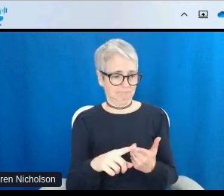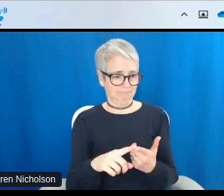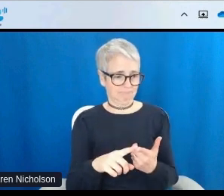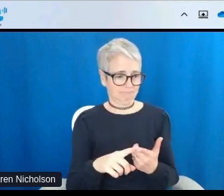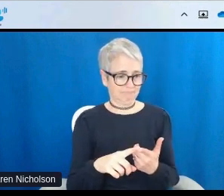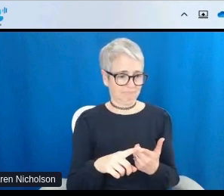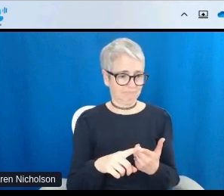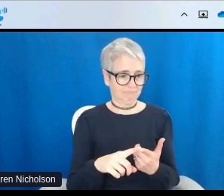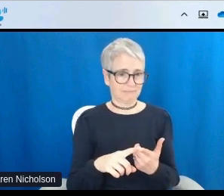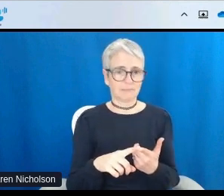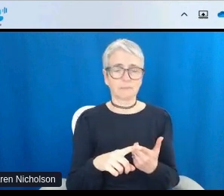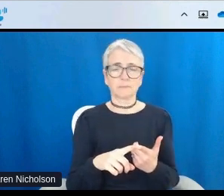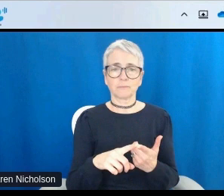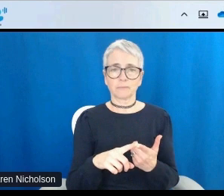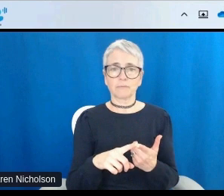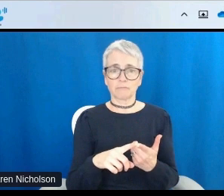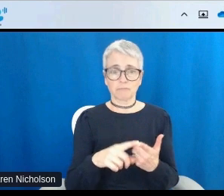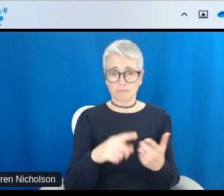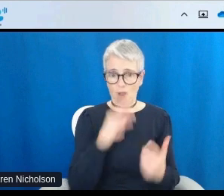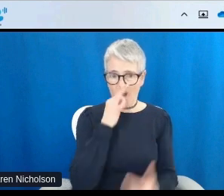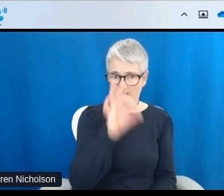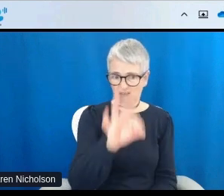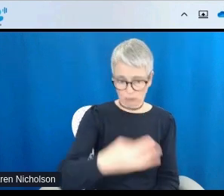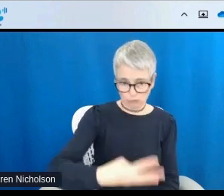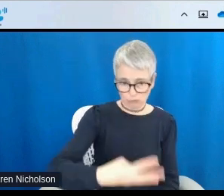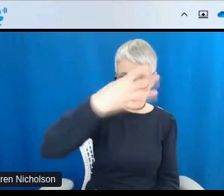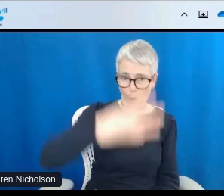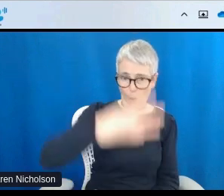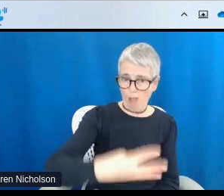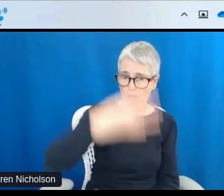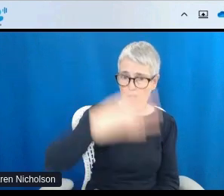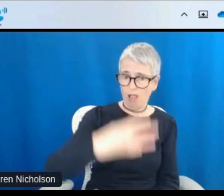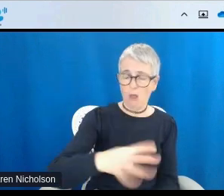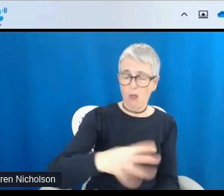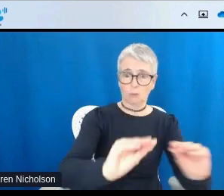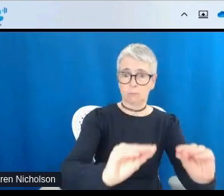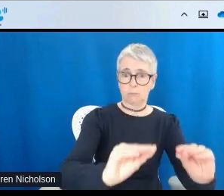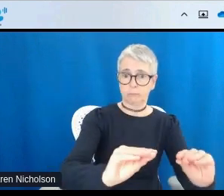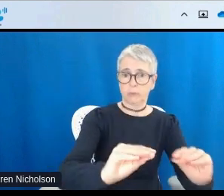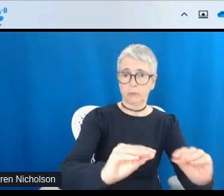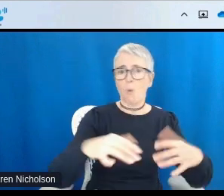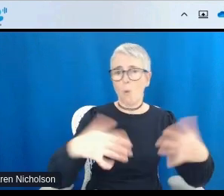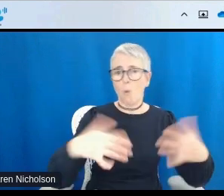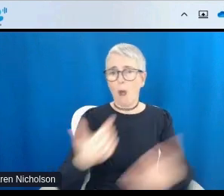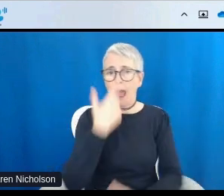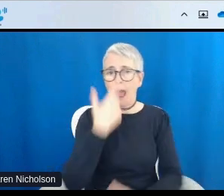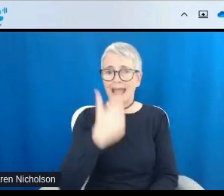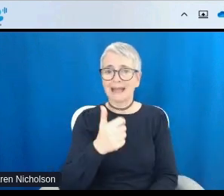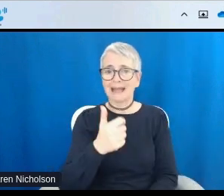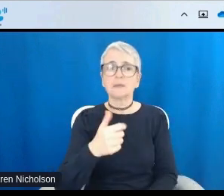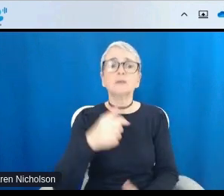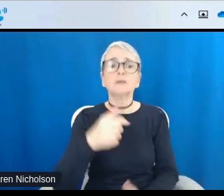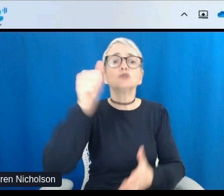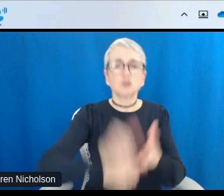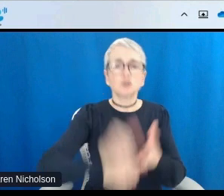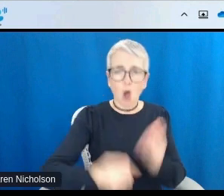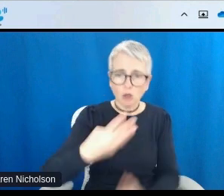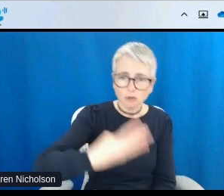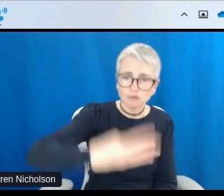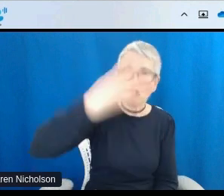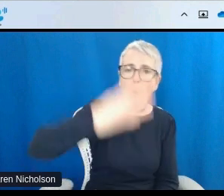say scroll down and it would just scroll down one section, or I could say start scrolling down and it would keep scrolling until we told it to